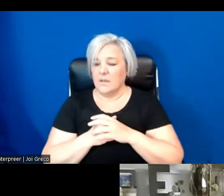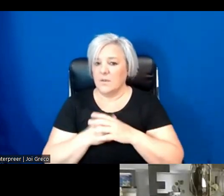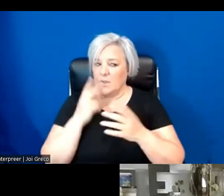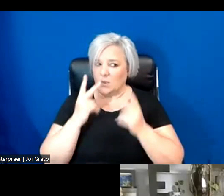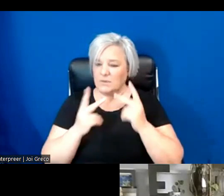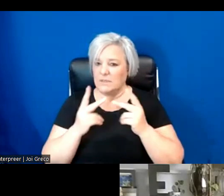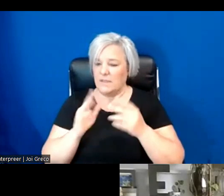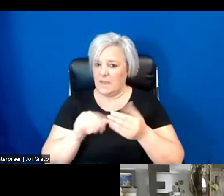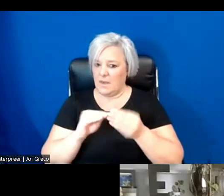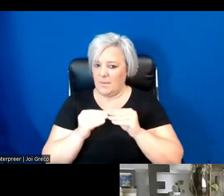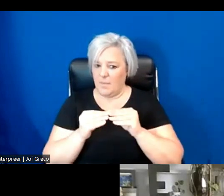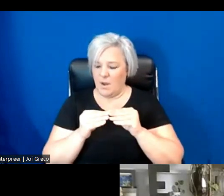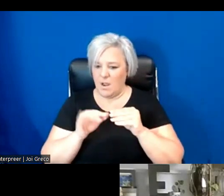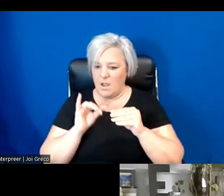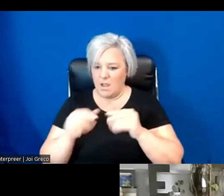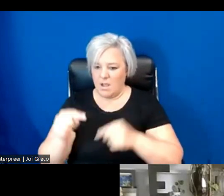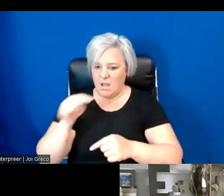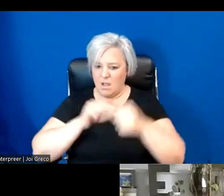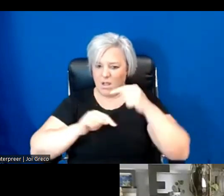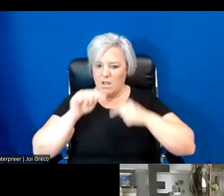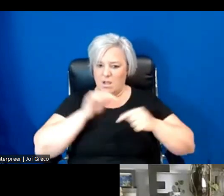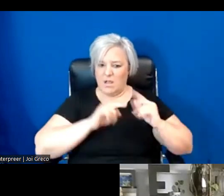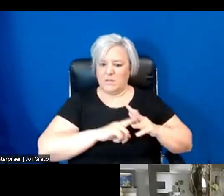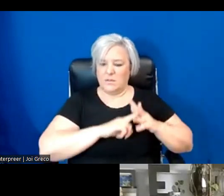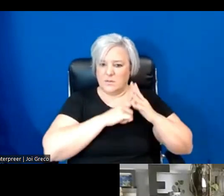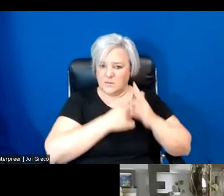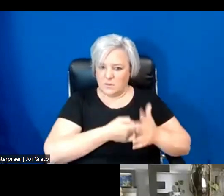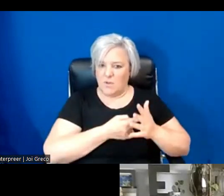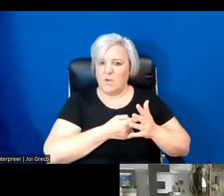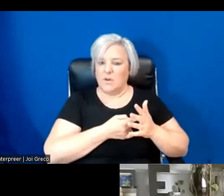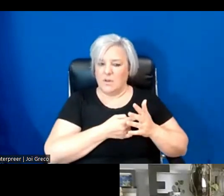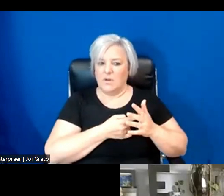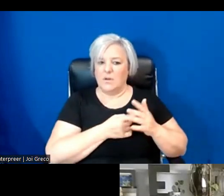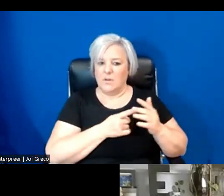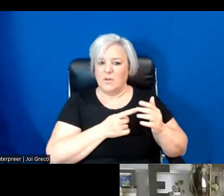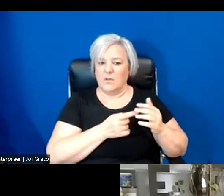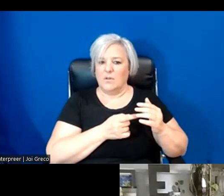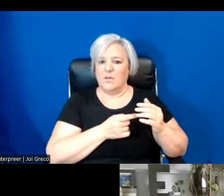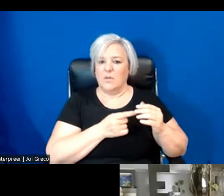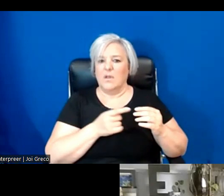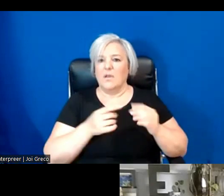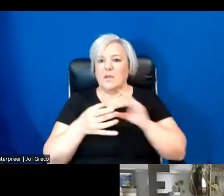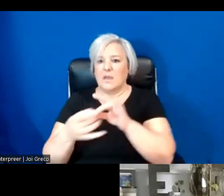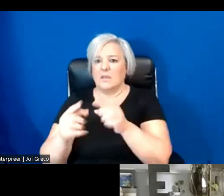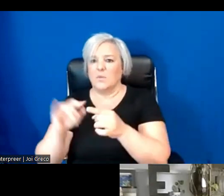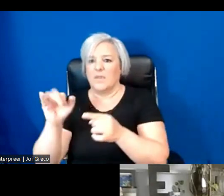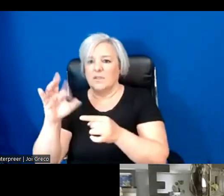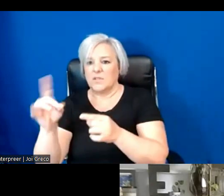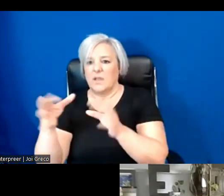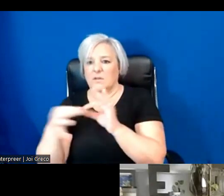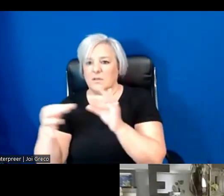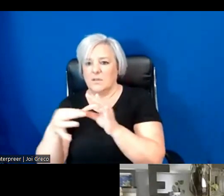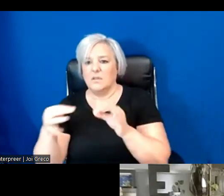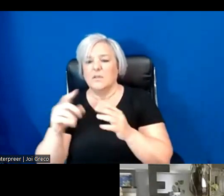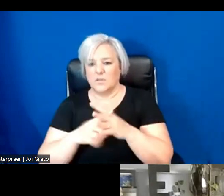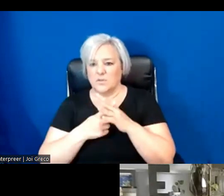that number, and then you follow that up with what Jared just talked about, and you start to